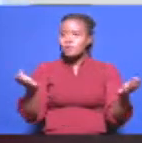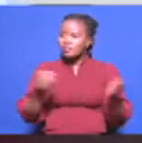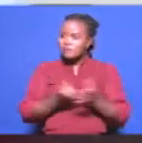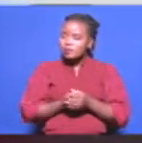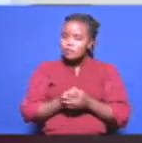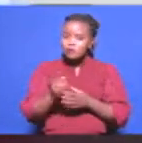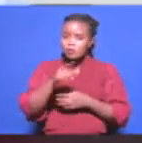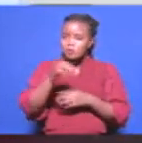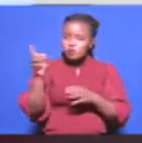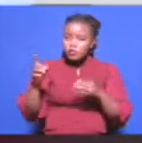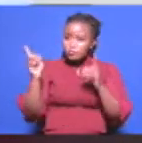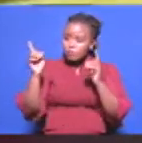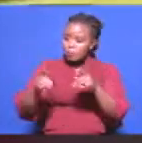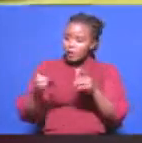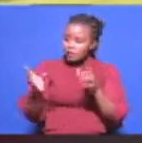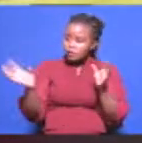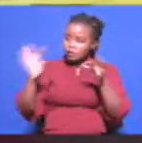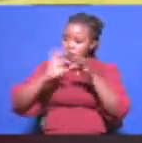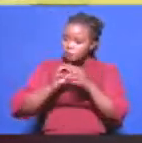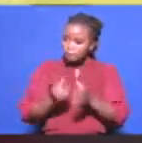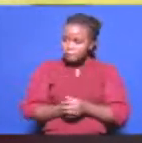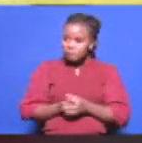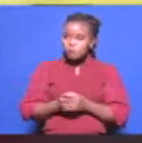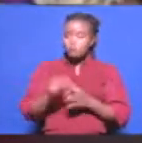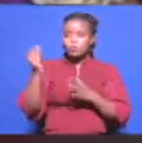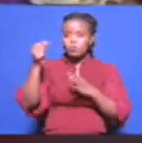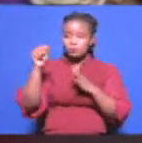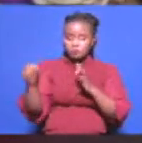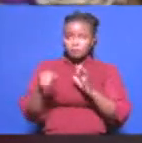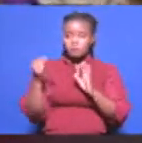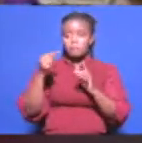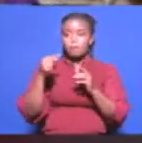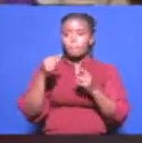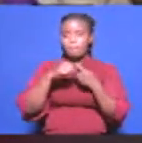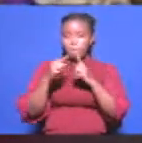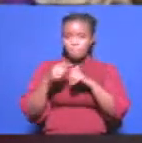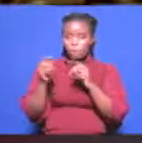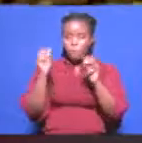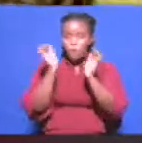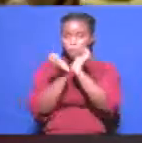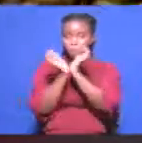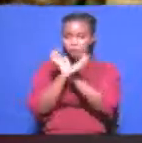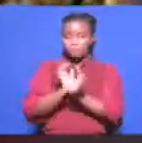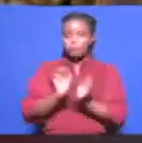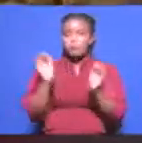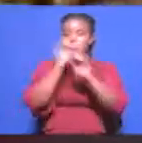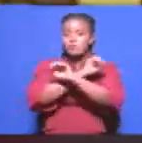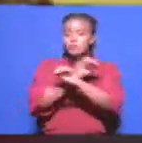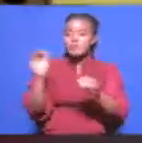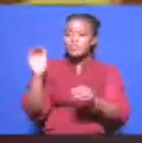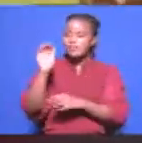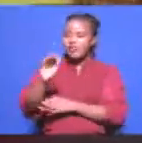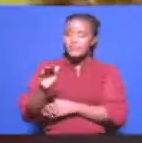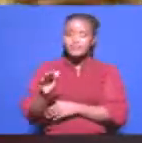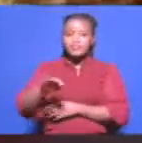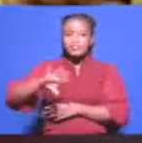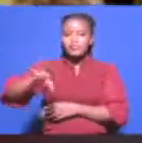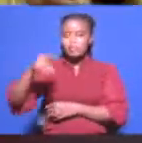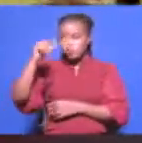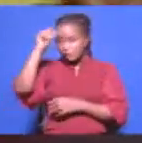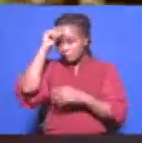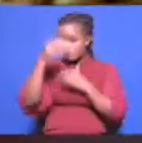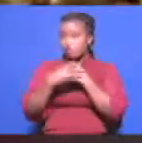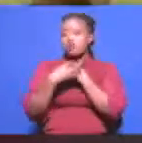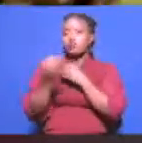unganisha mambo hayo mawili. State of the Art Stadium. President Uhuru Kenyatta urges county governments to emulate Kenya